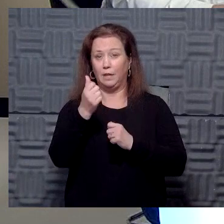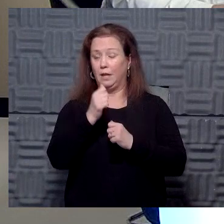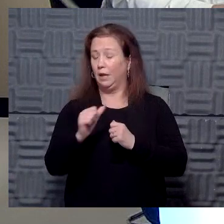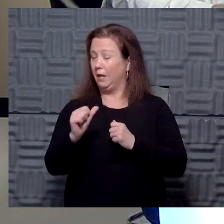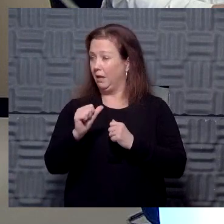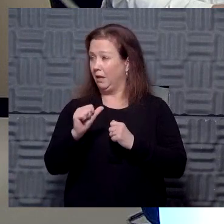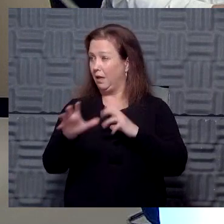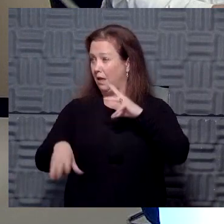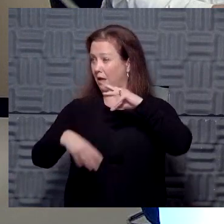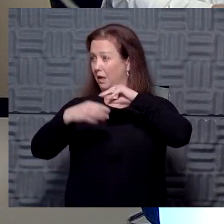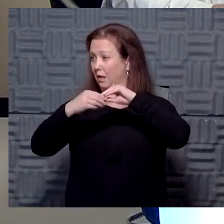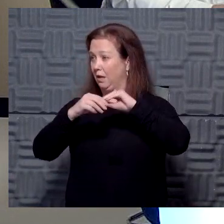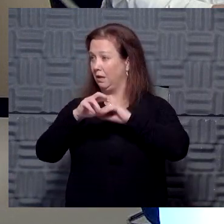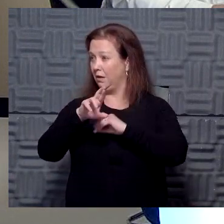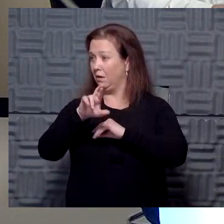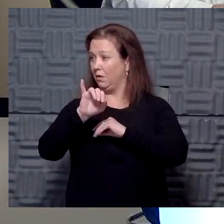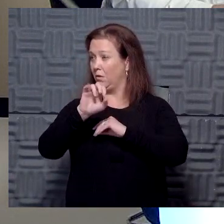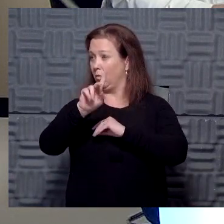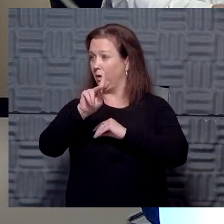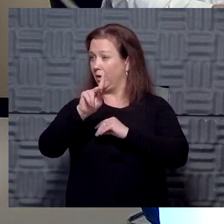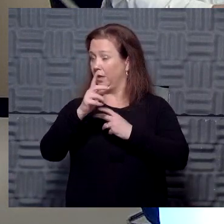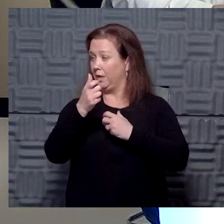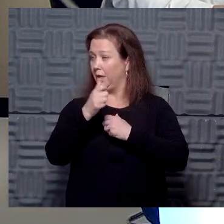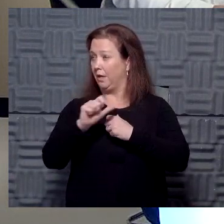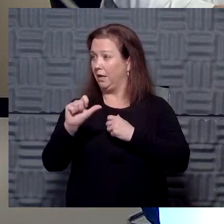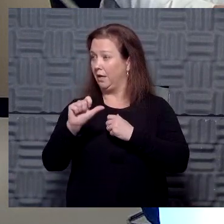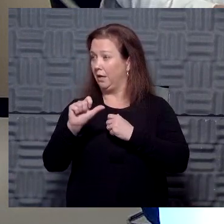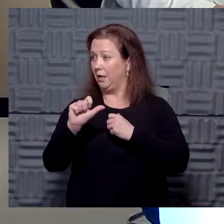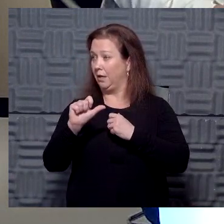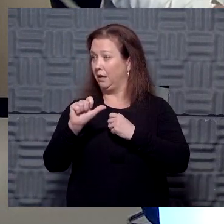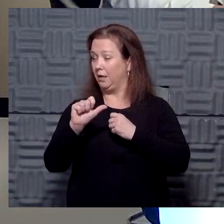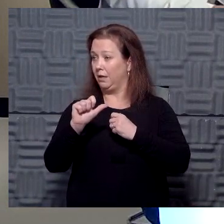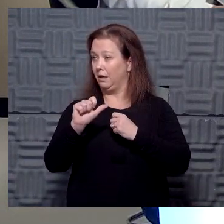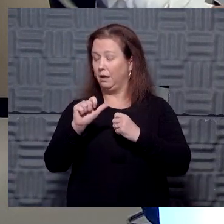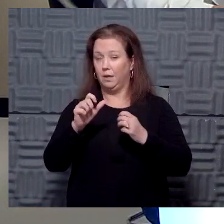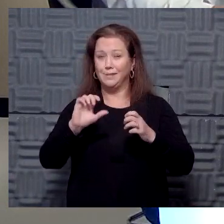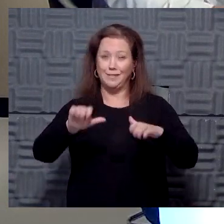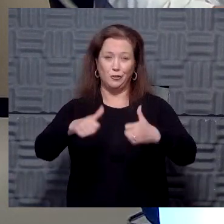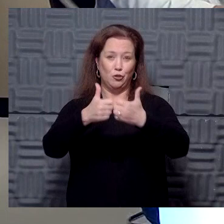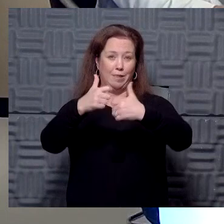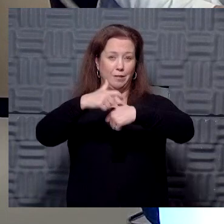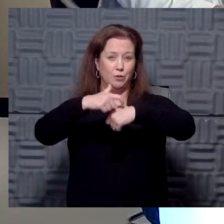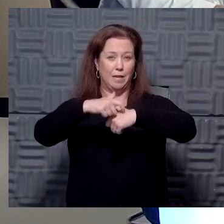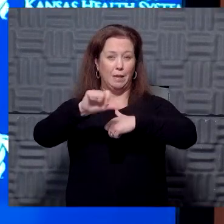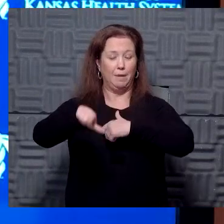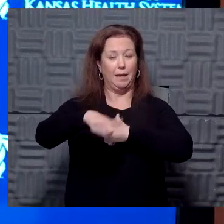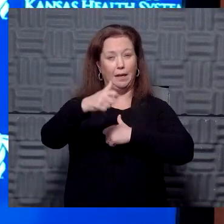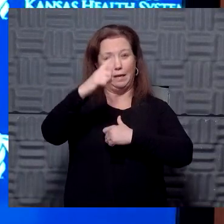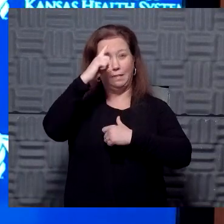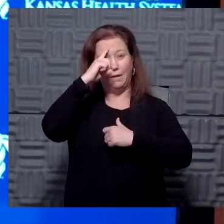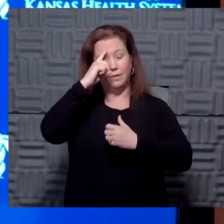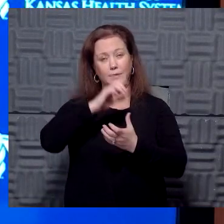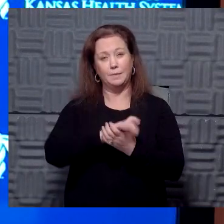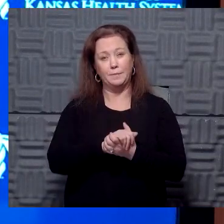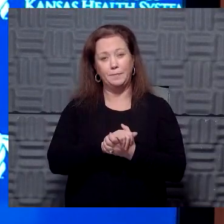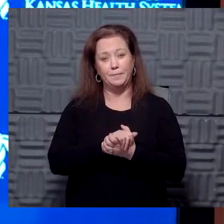any other thoughts. Rick, anything that you, as you look down, stare down this challenging time, any other thoughts you would like to leave our audience